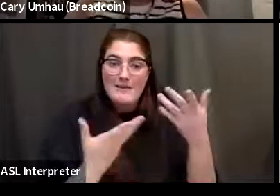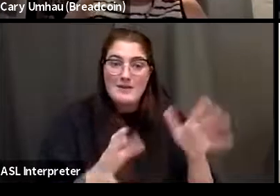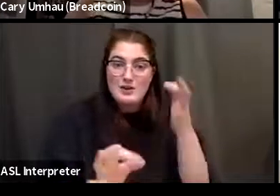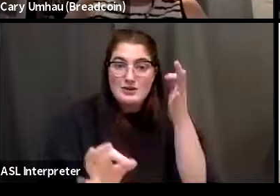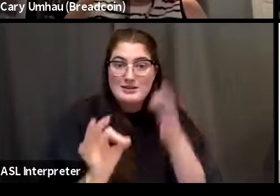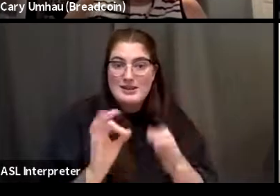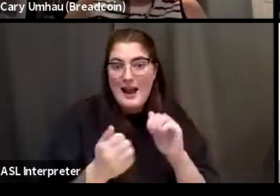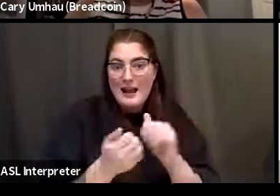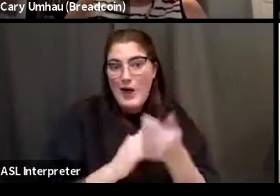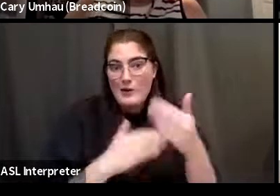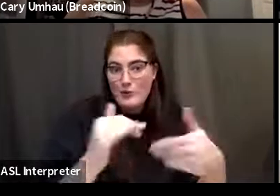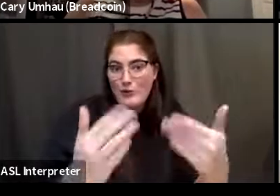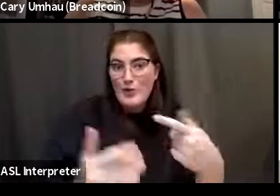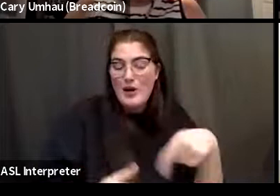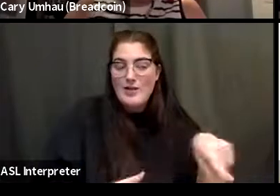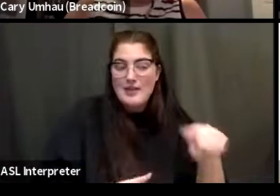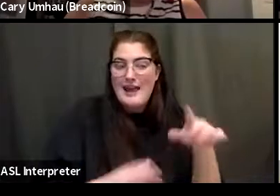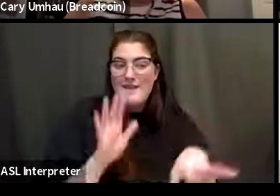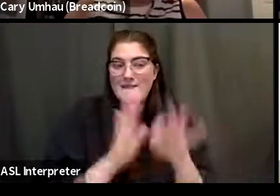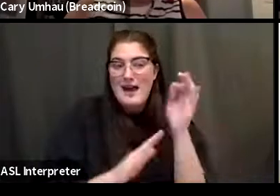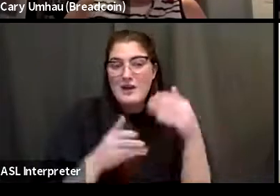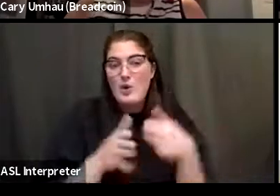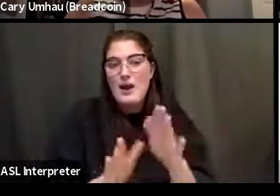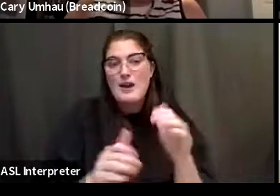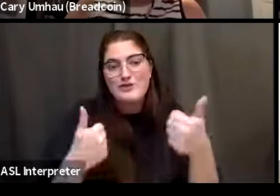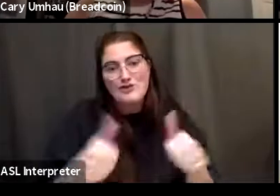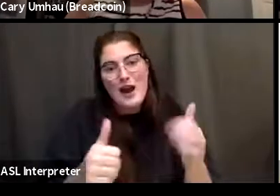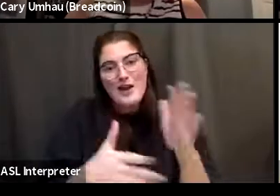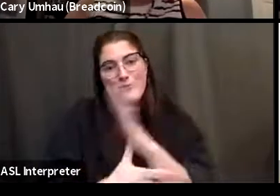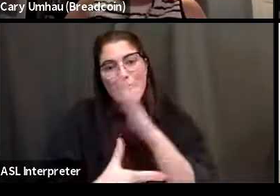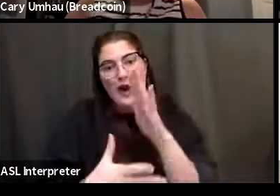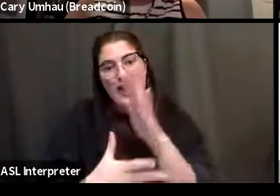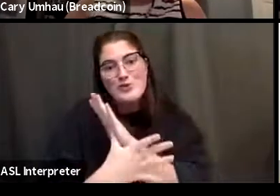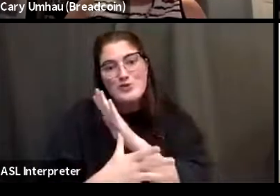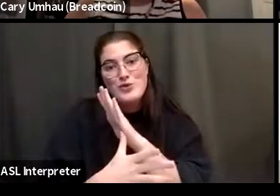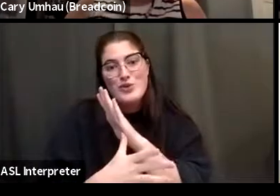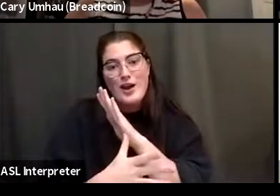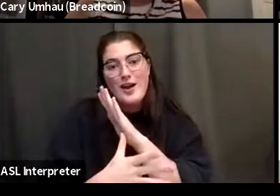that they find a way to try and prioritize